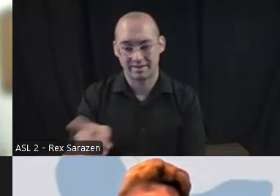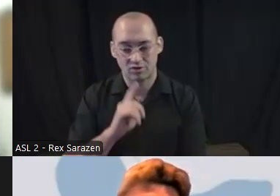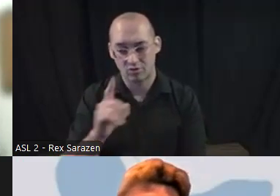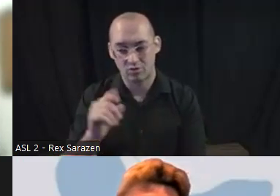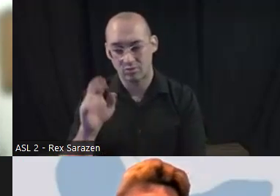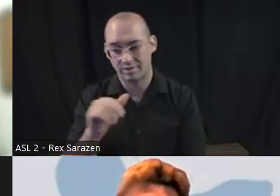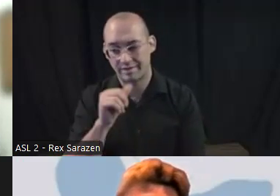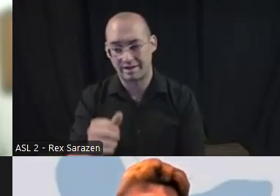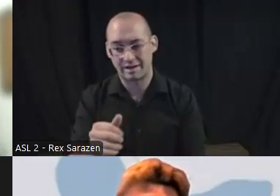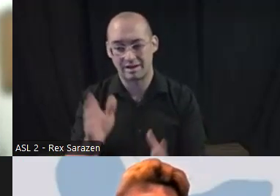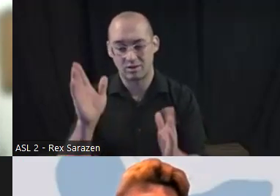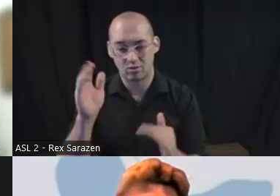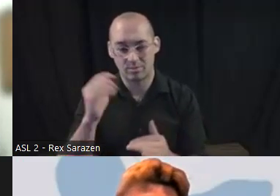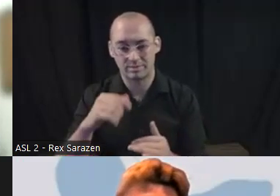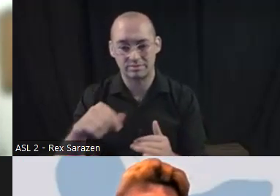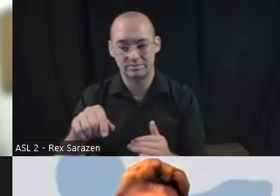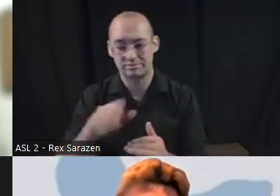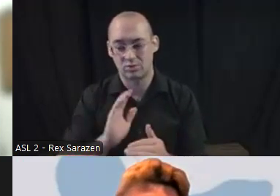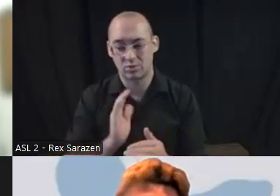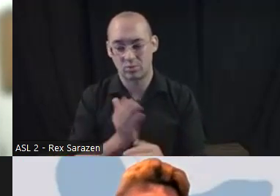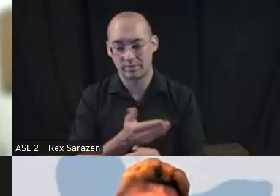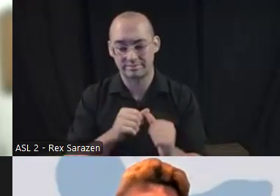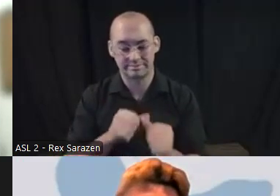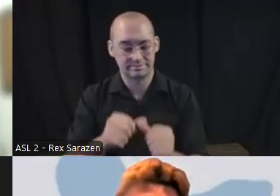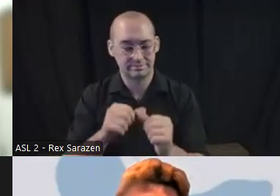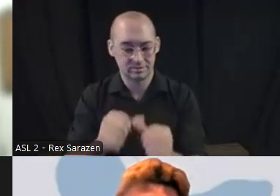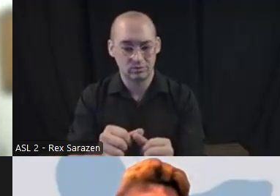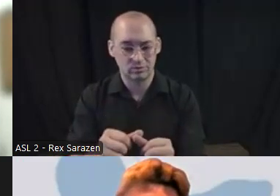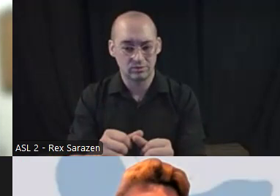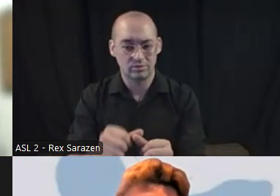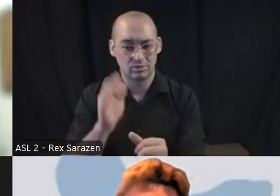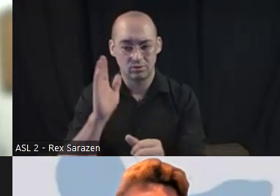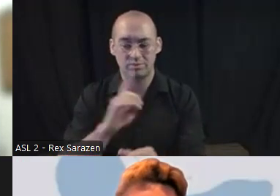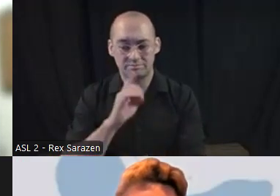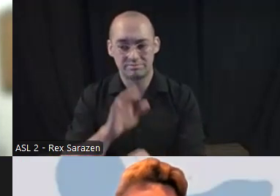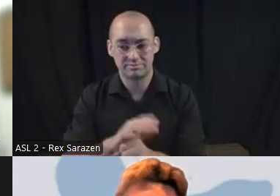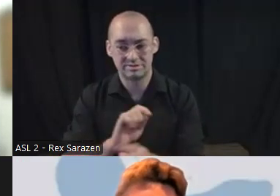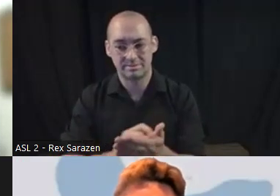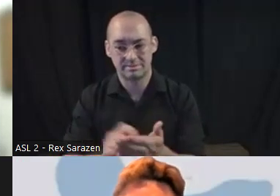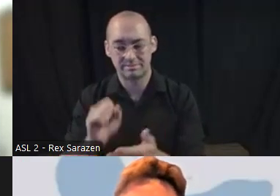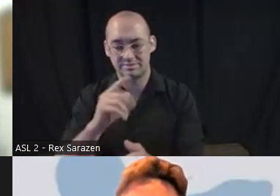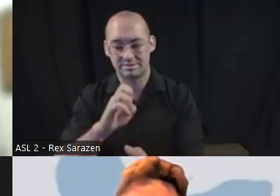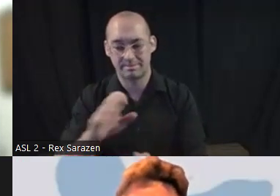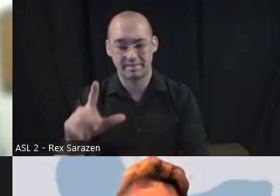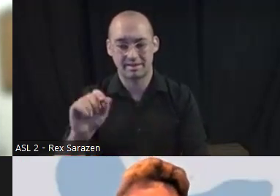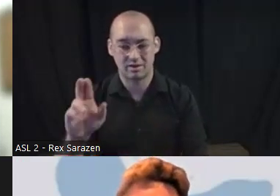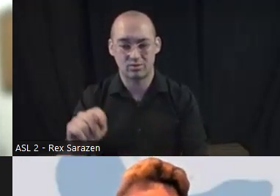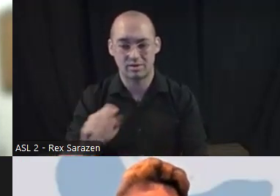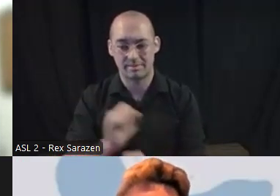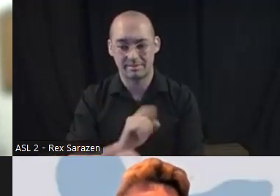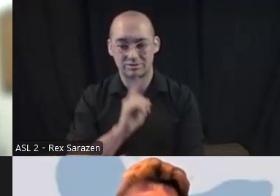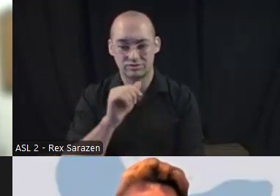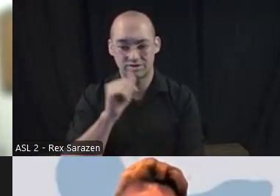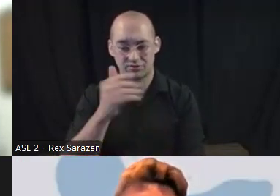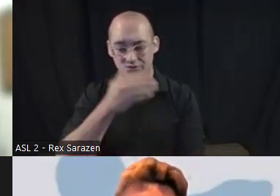hoping that as we continue on with this, we'll definitely spell it out and make sure we're not forgetting over 500,000